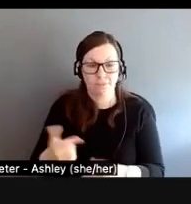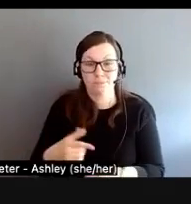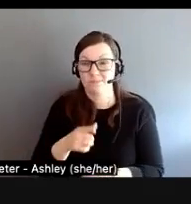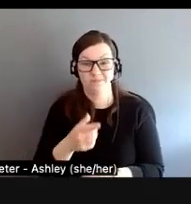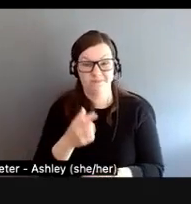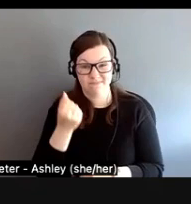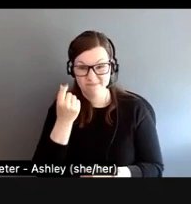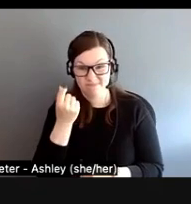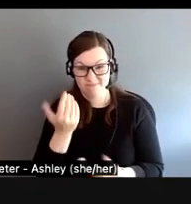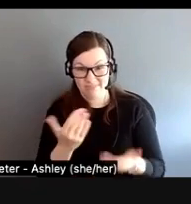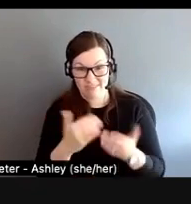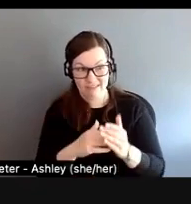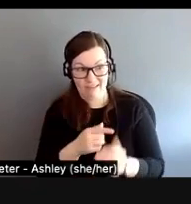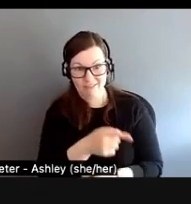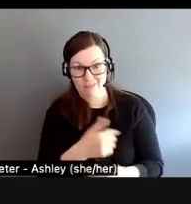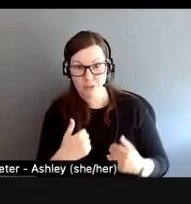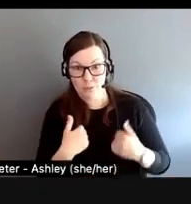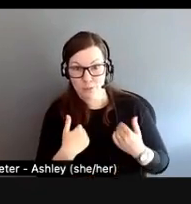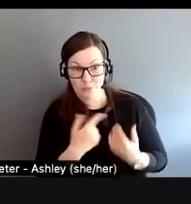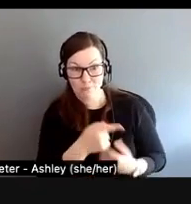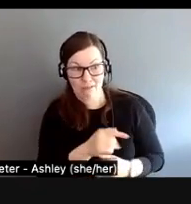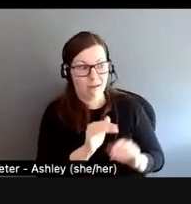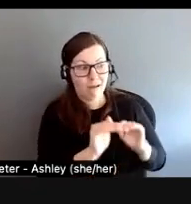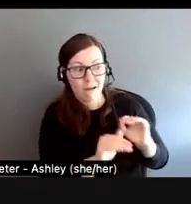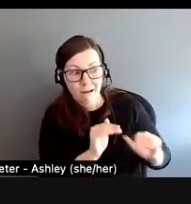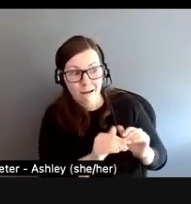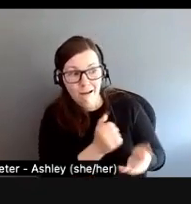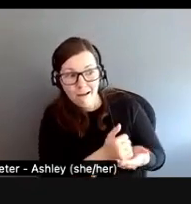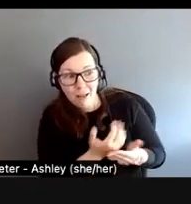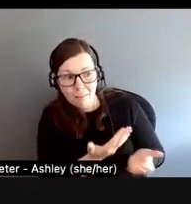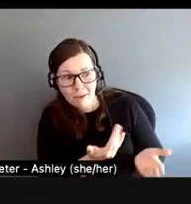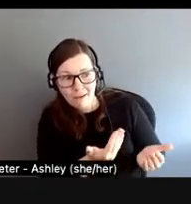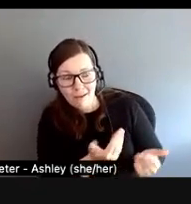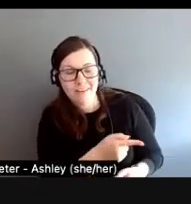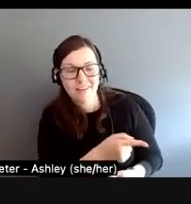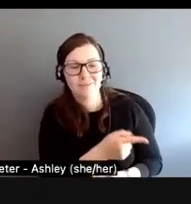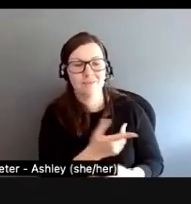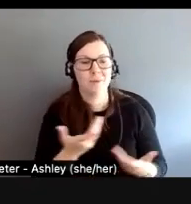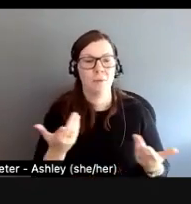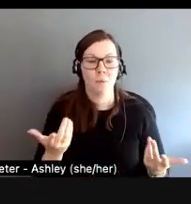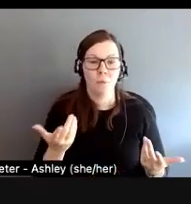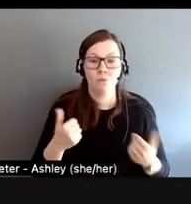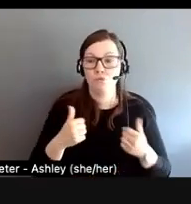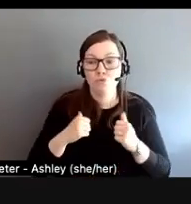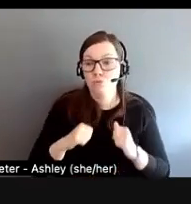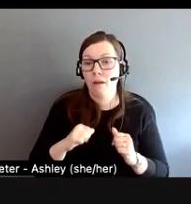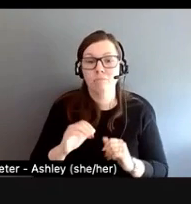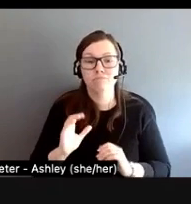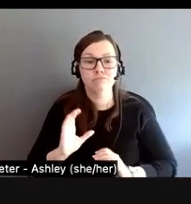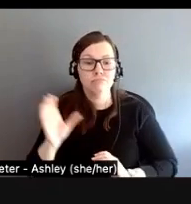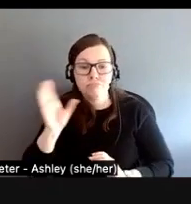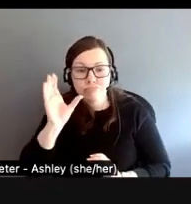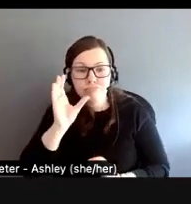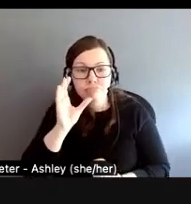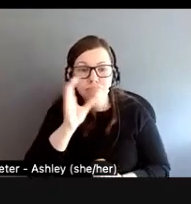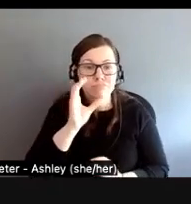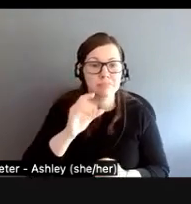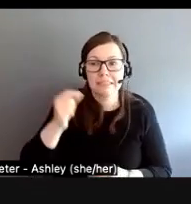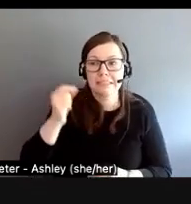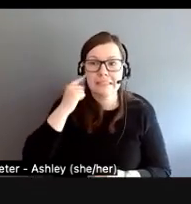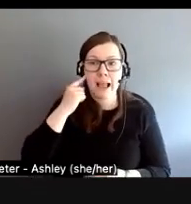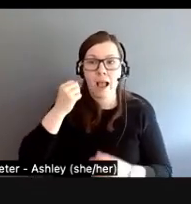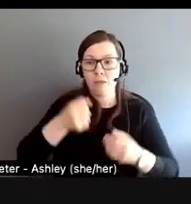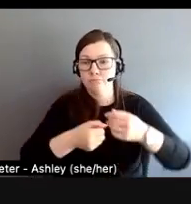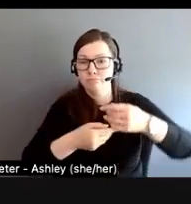TikTok and looking through trending sounds and seeing if you can kind of get there. Stuff that's easy to read